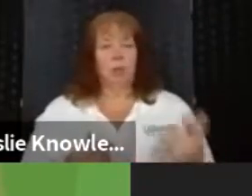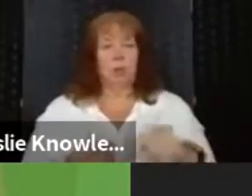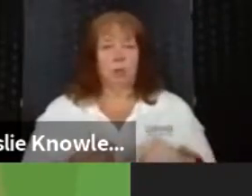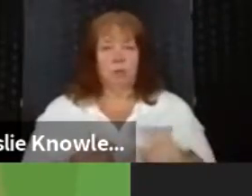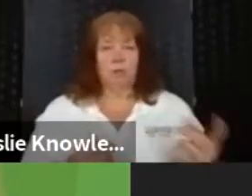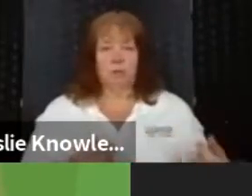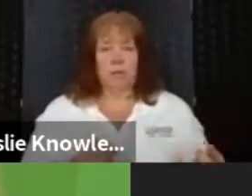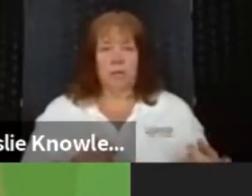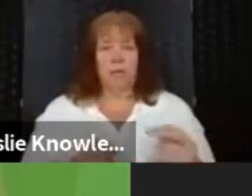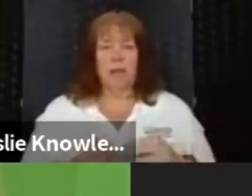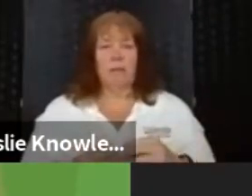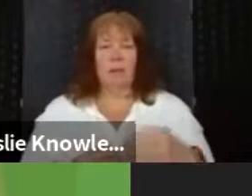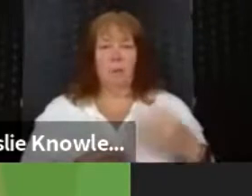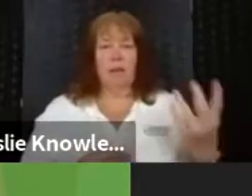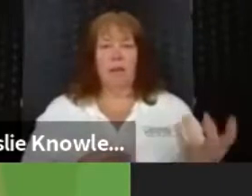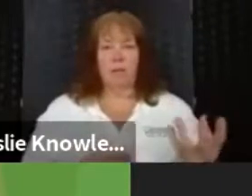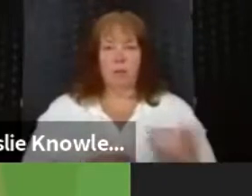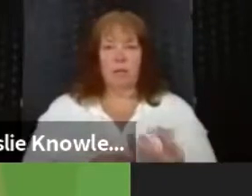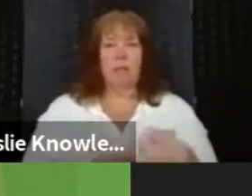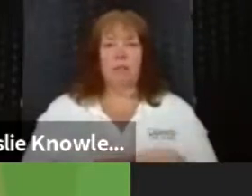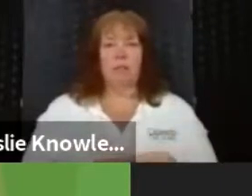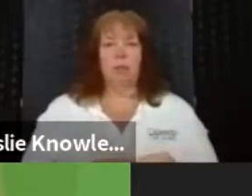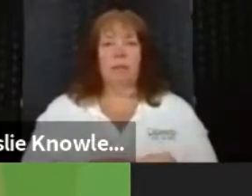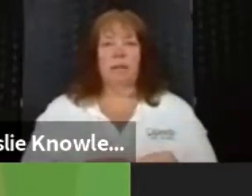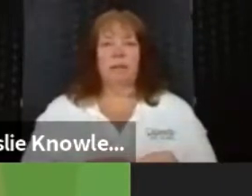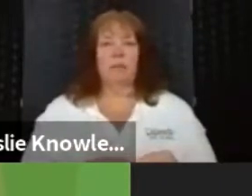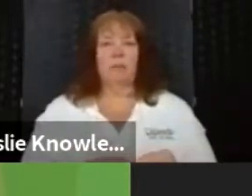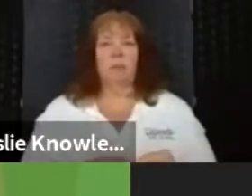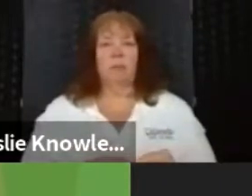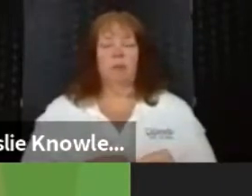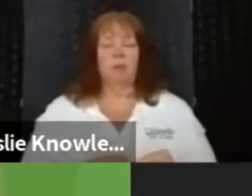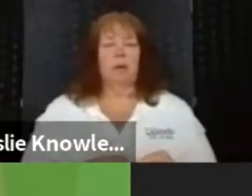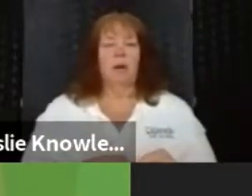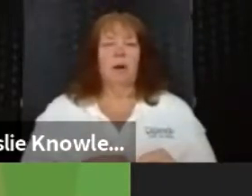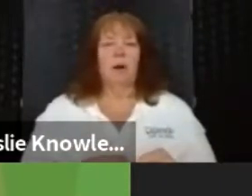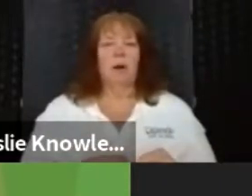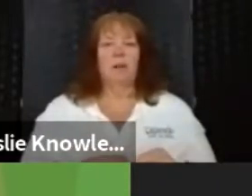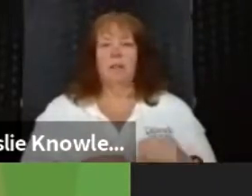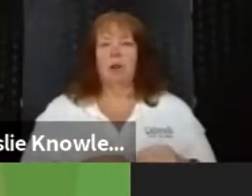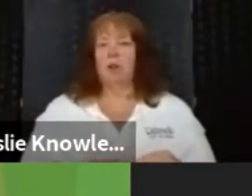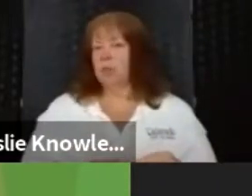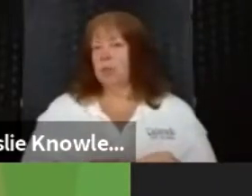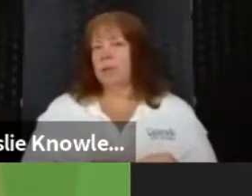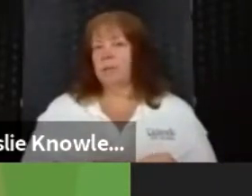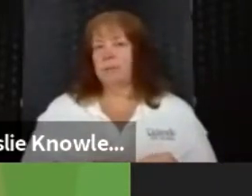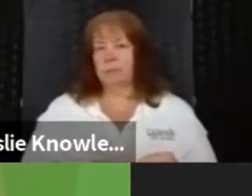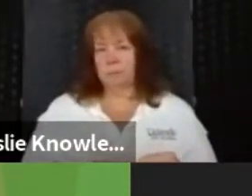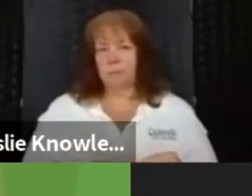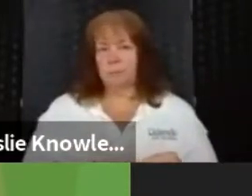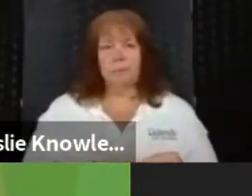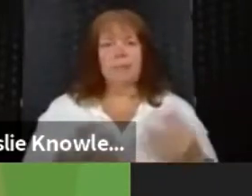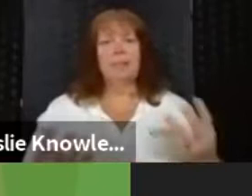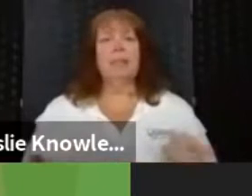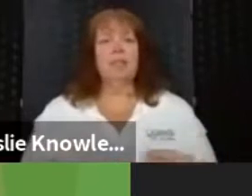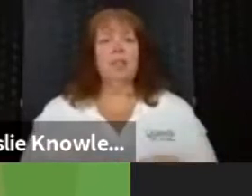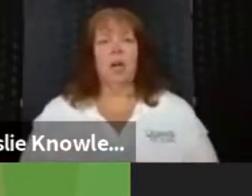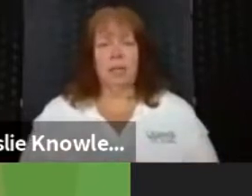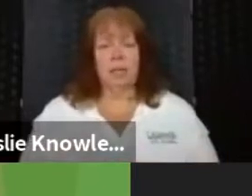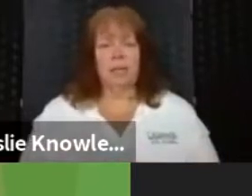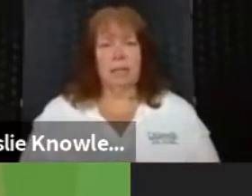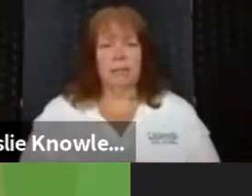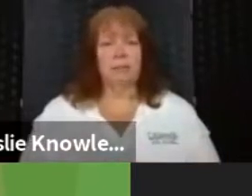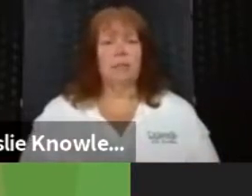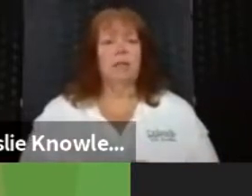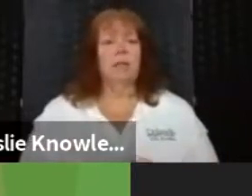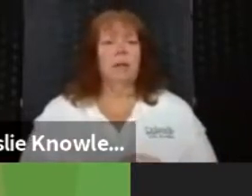from 2 to 3:15. And then we have another class that you would take that semester, deaf culture class, that is an